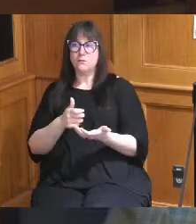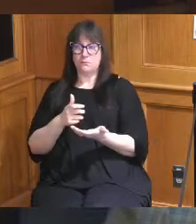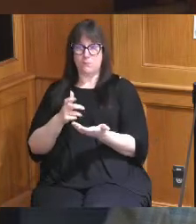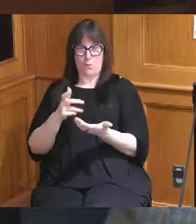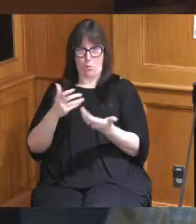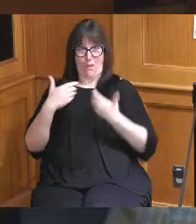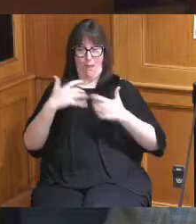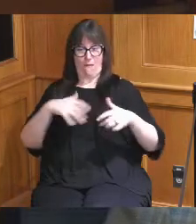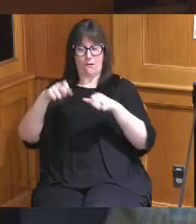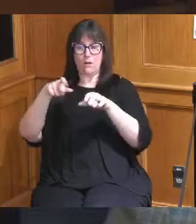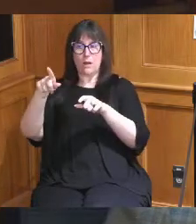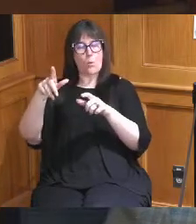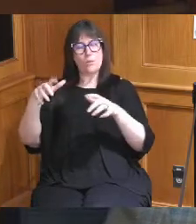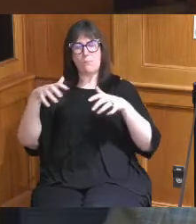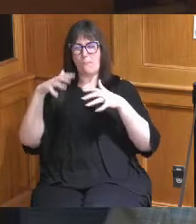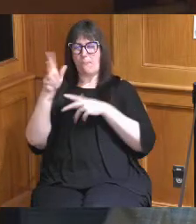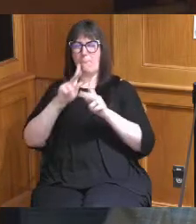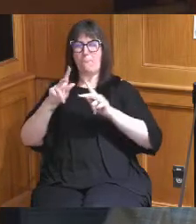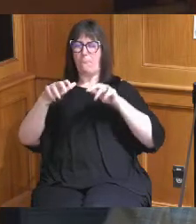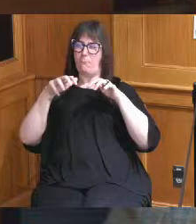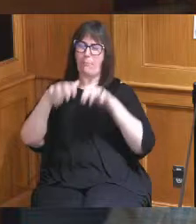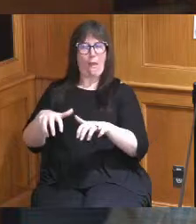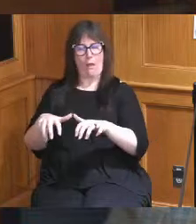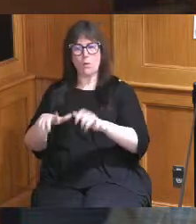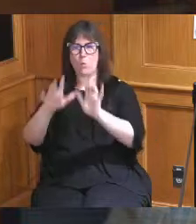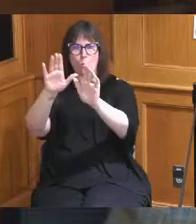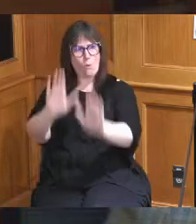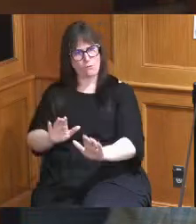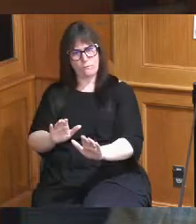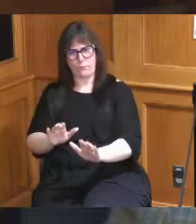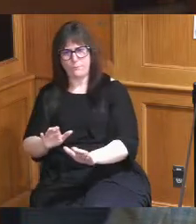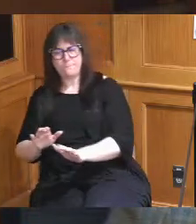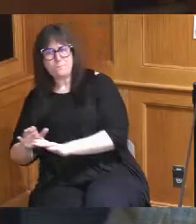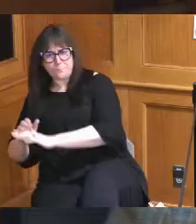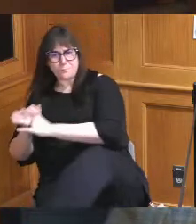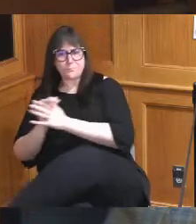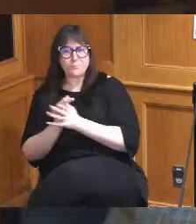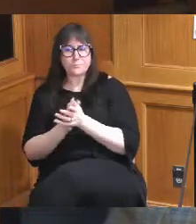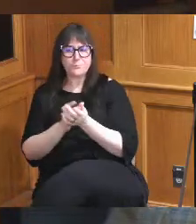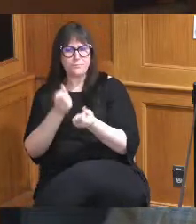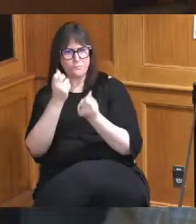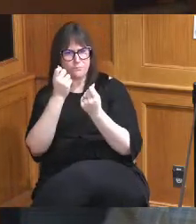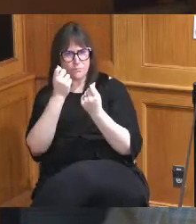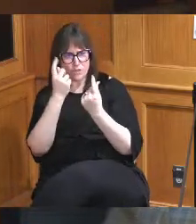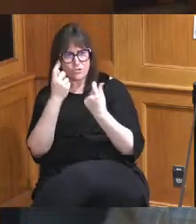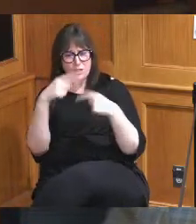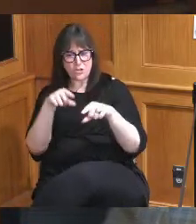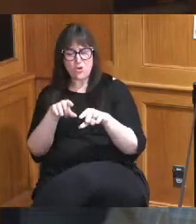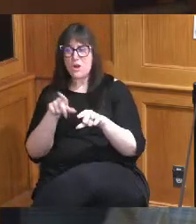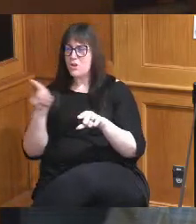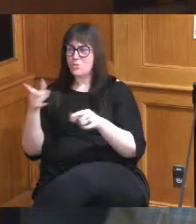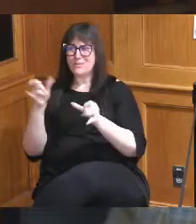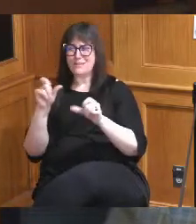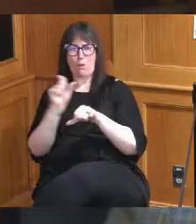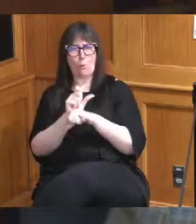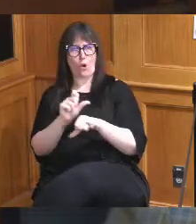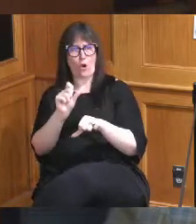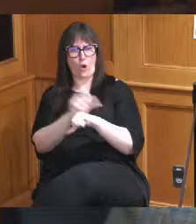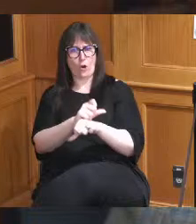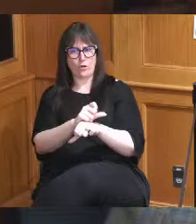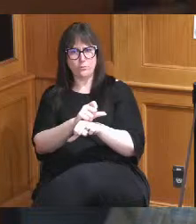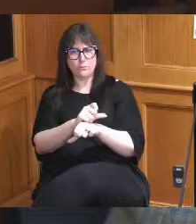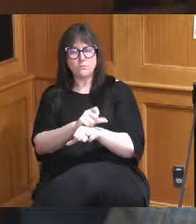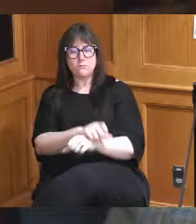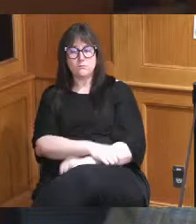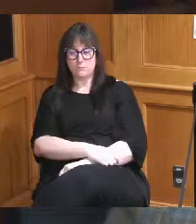was wonderful. In that midst, you kept working. And now we're at a